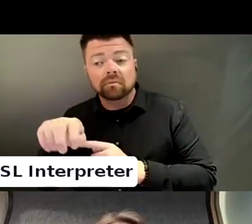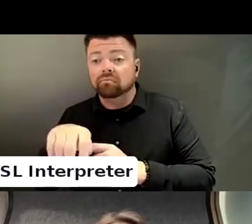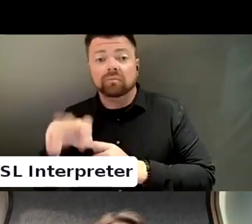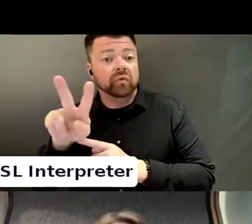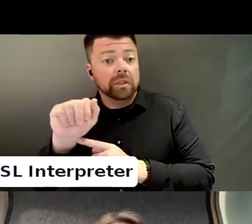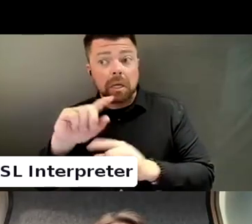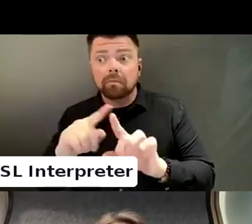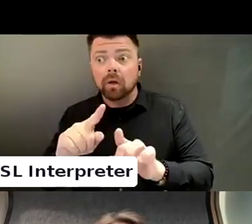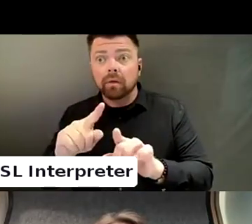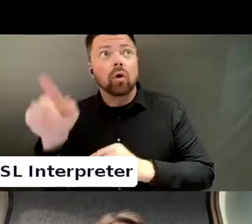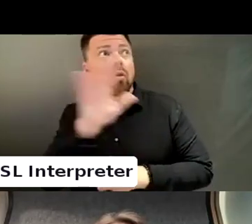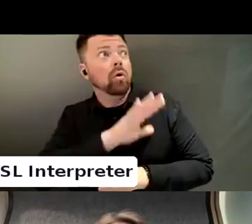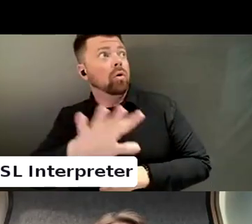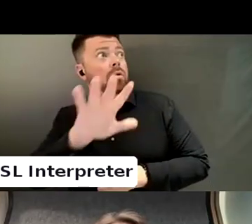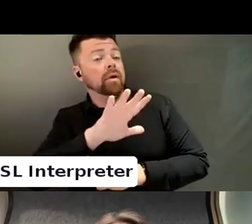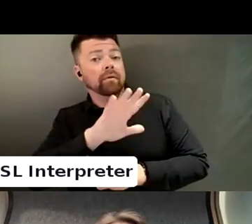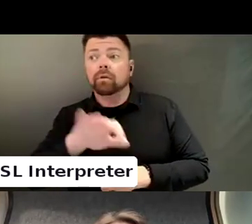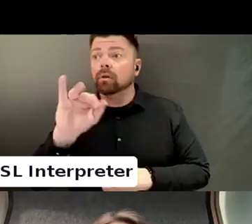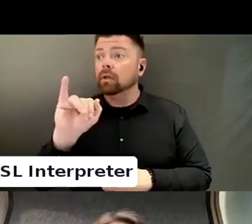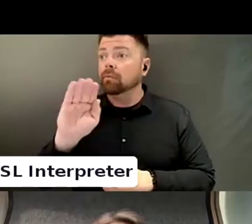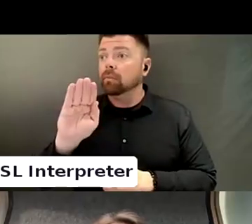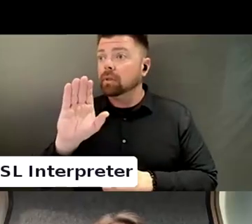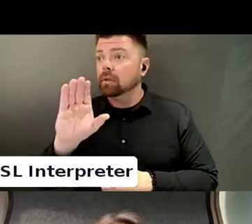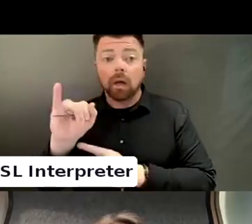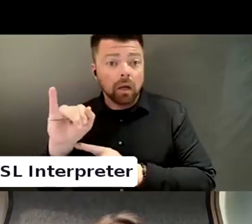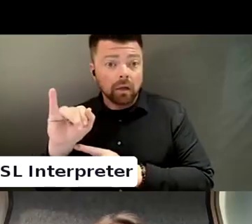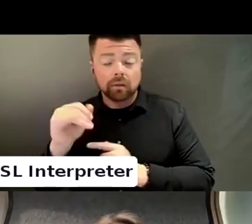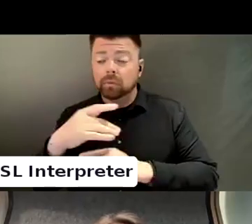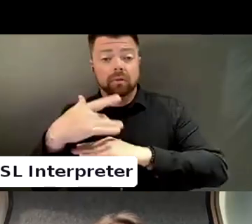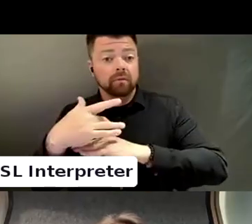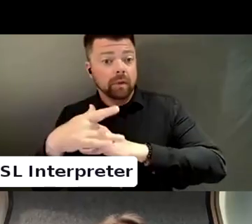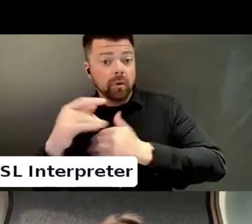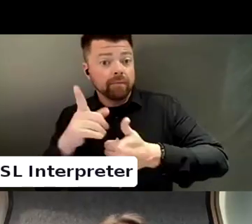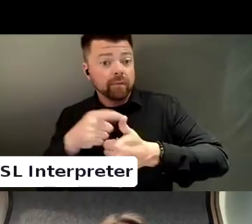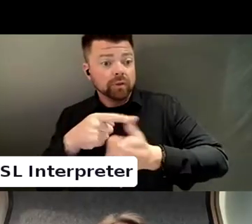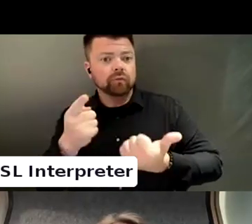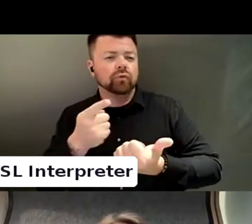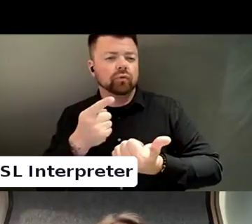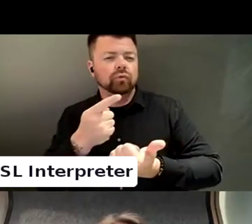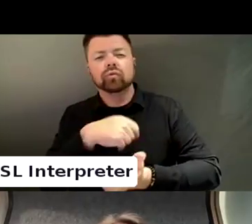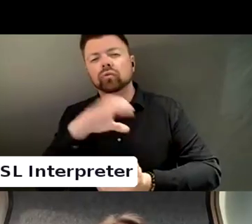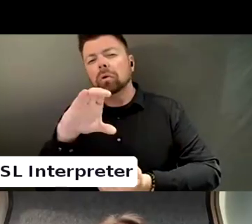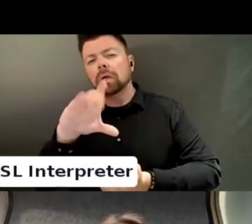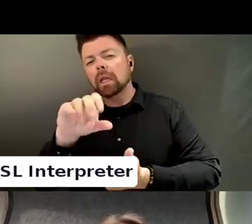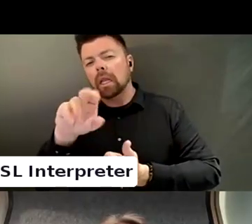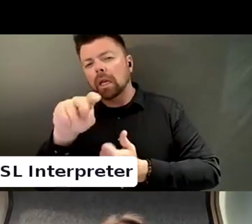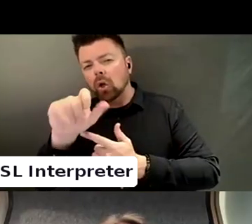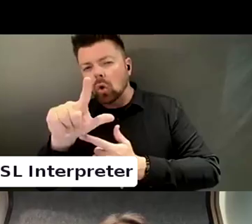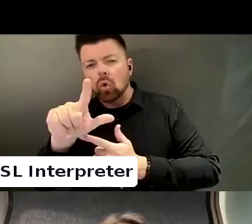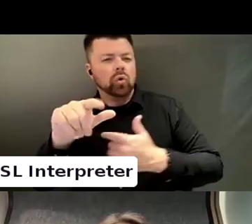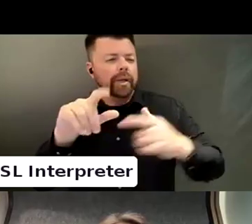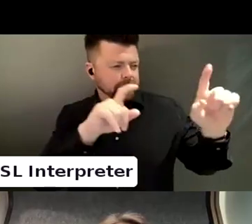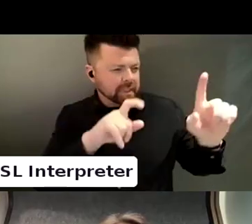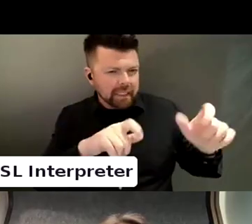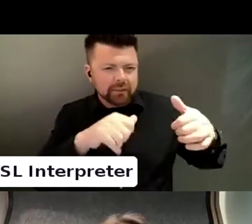for these types of implantable brain-computer interfaces to become available first through clinical trials, and then if all goes well with those